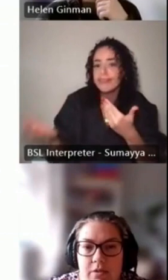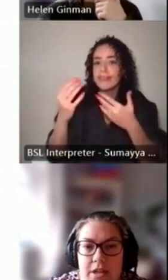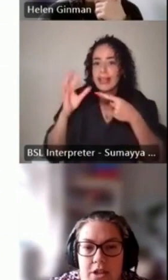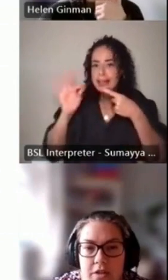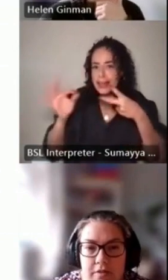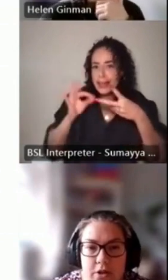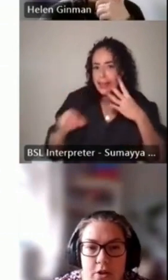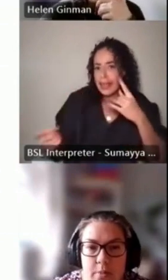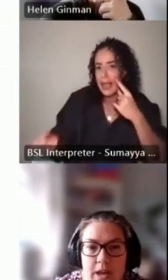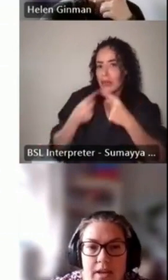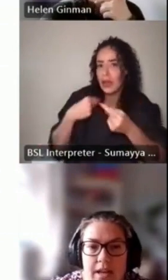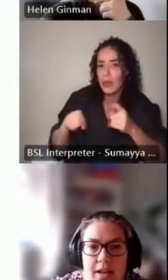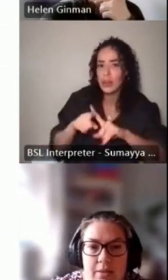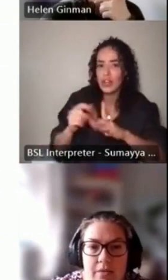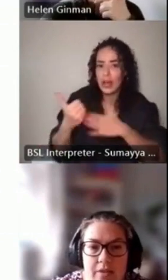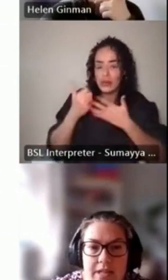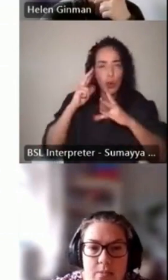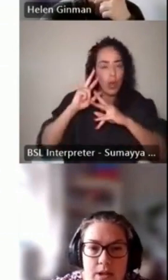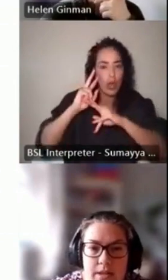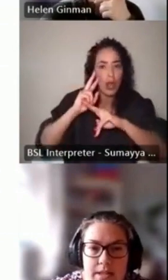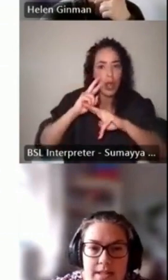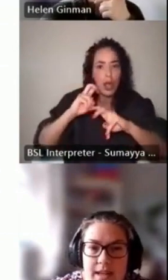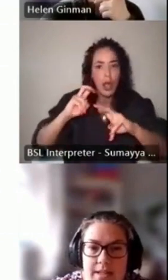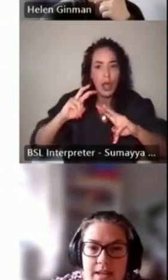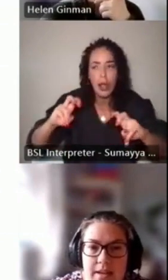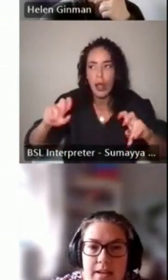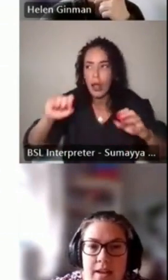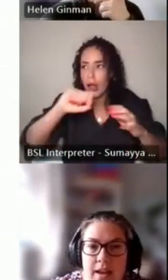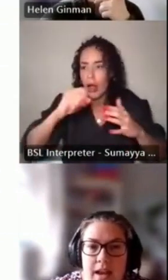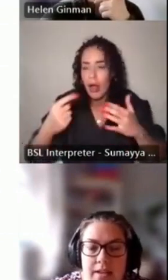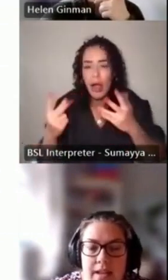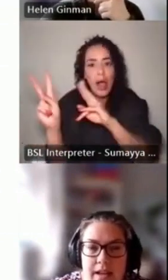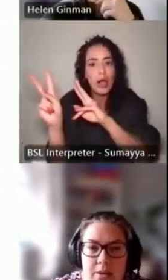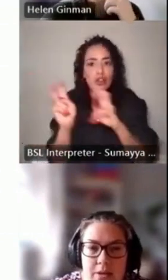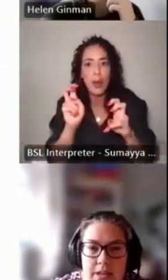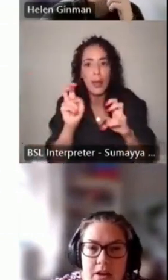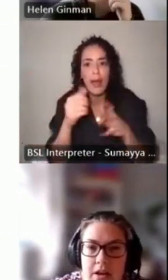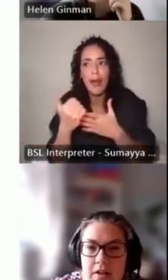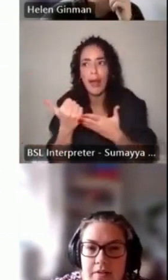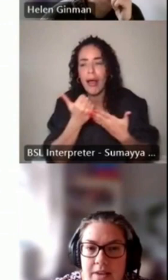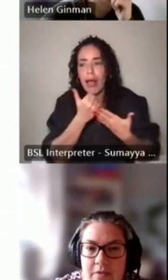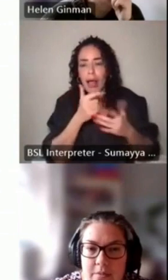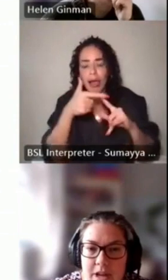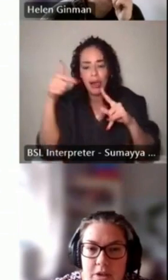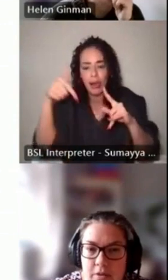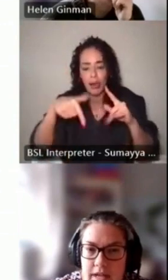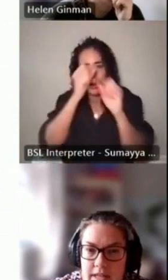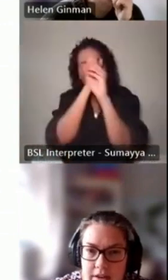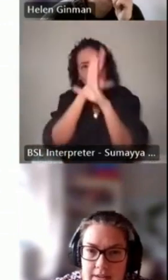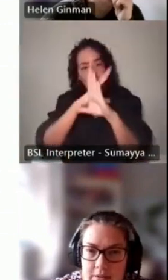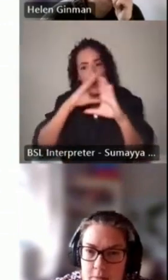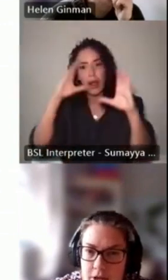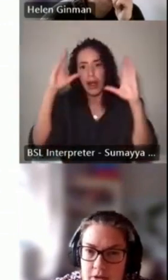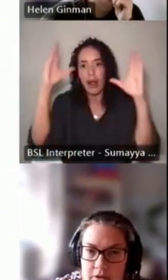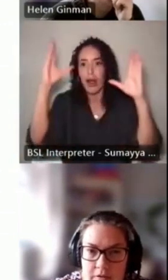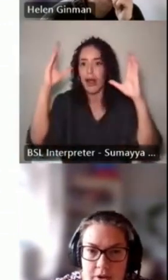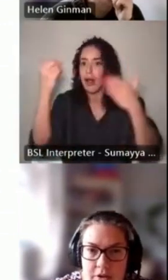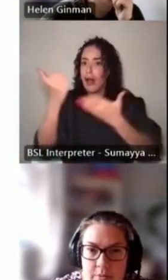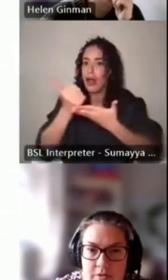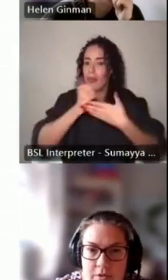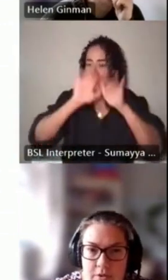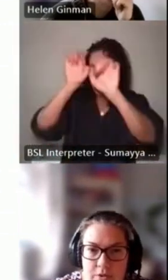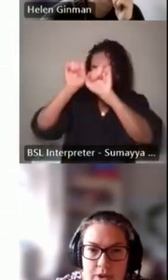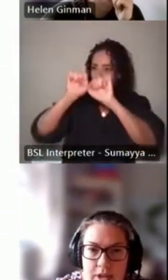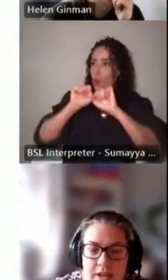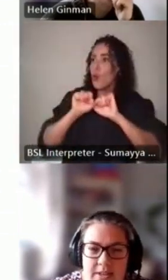and an exploration of a topic, allowing for deeper understanding, and they allow us to uncover information or insights that we might not